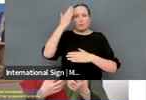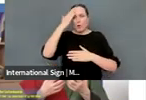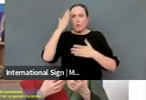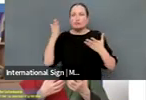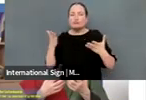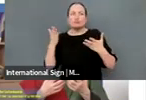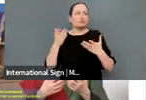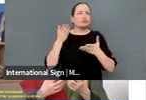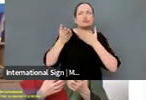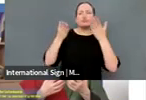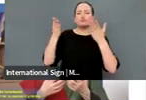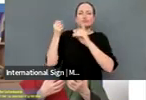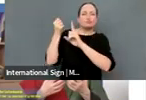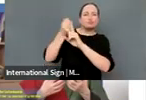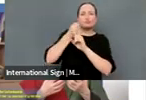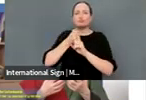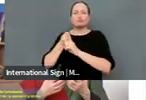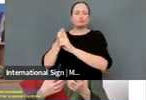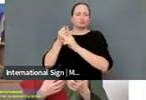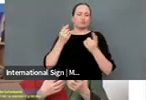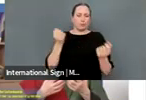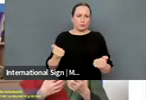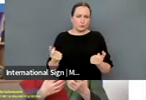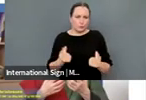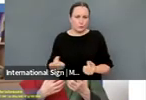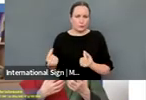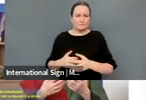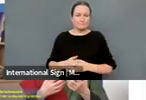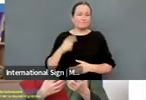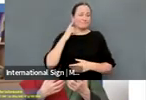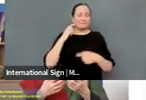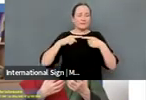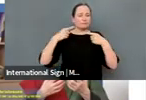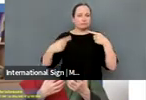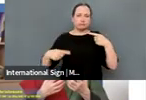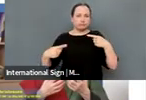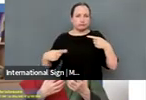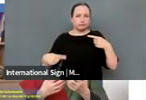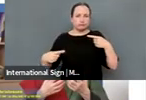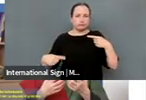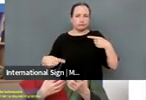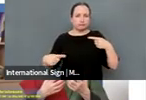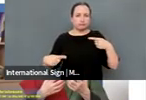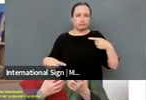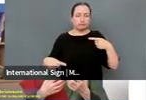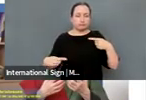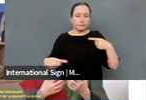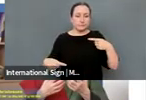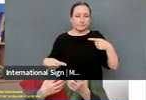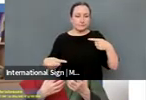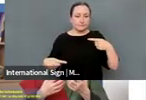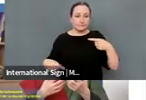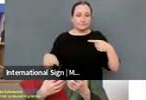Such joint efforts bring key inputs to several policy reforms,